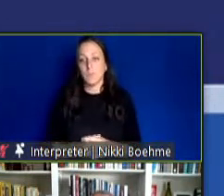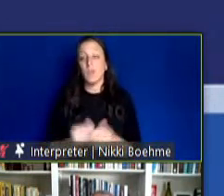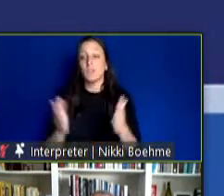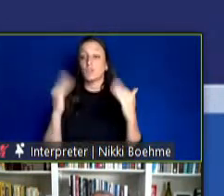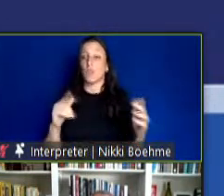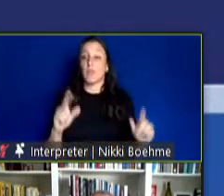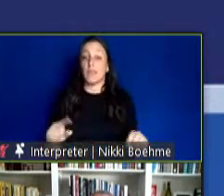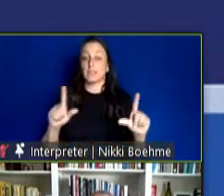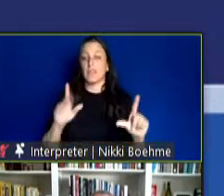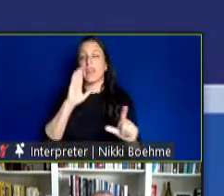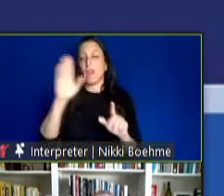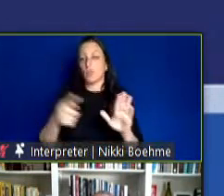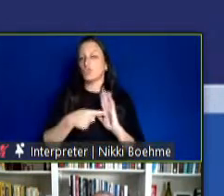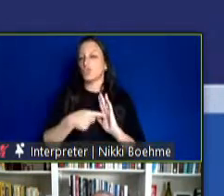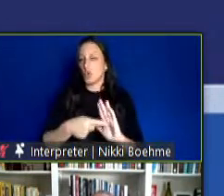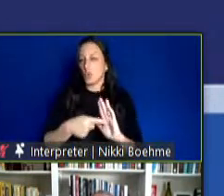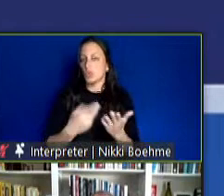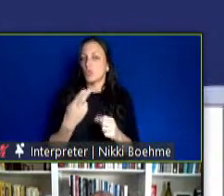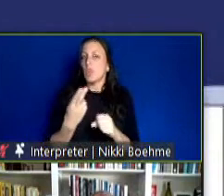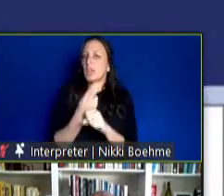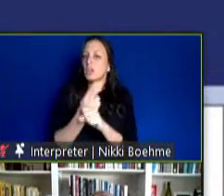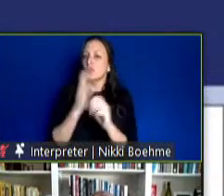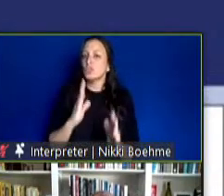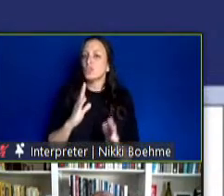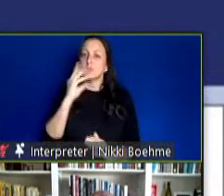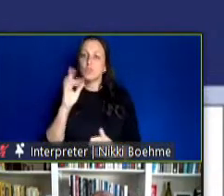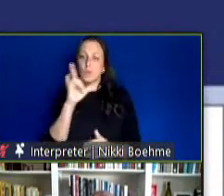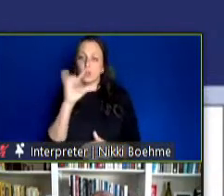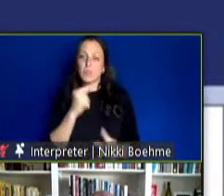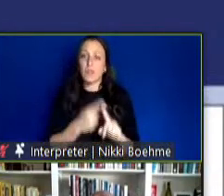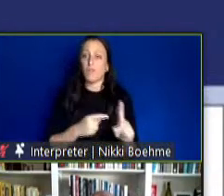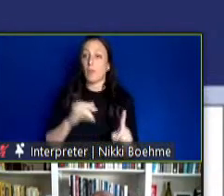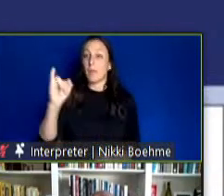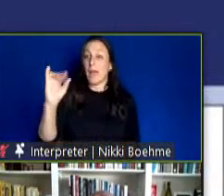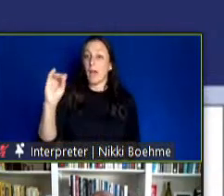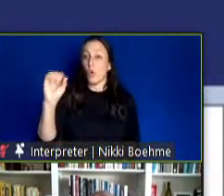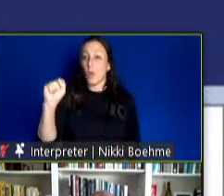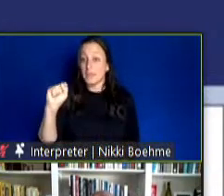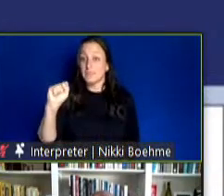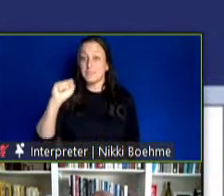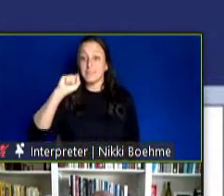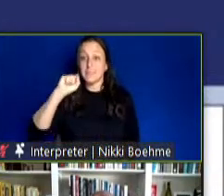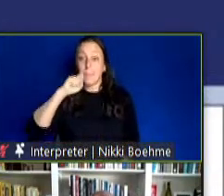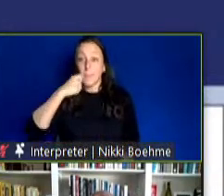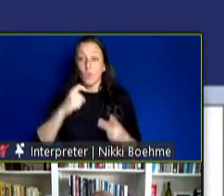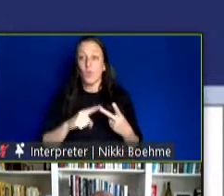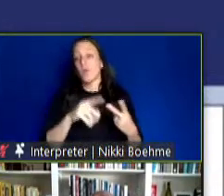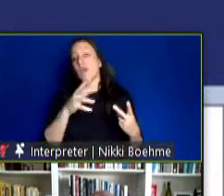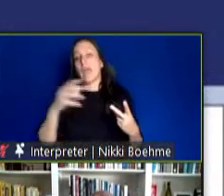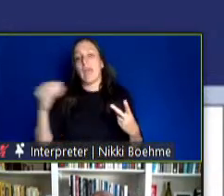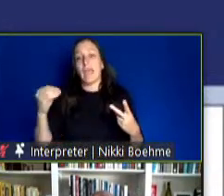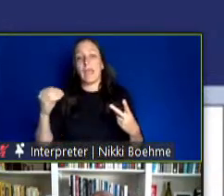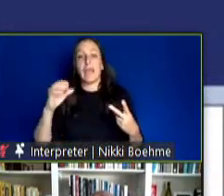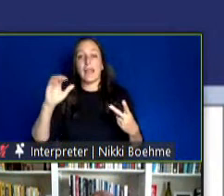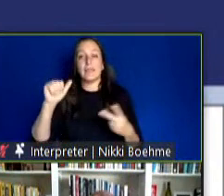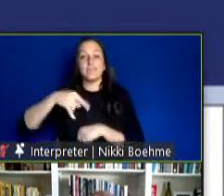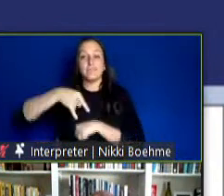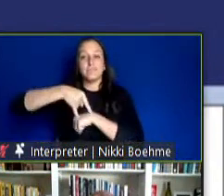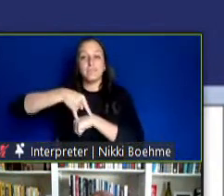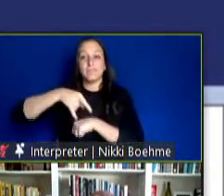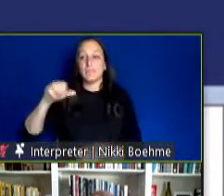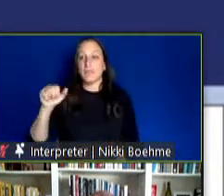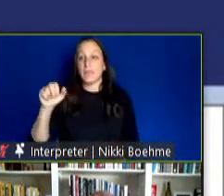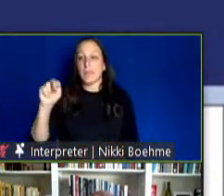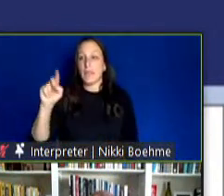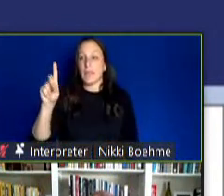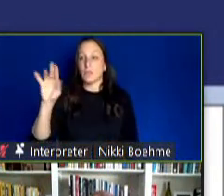we'll walk through what some of that user experience looks like from both the iOS and the Android screens. And just before we get started here,